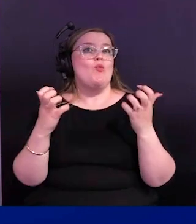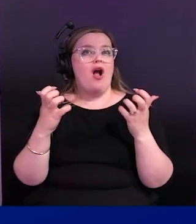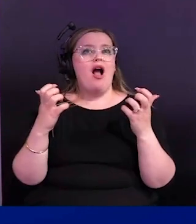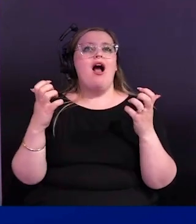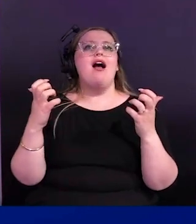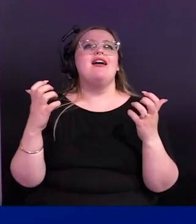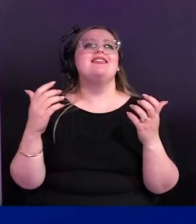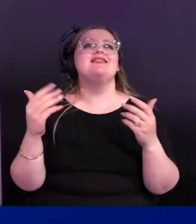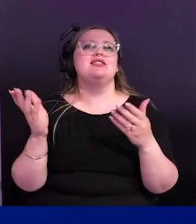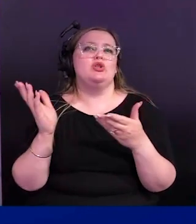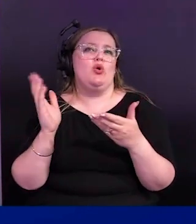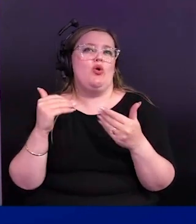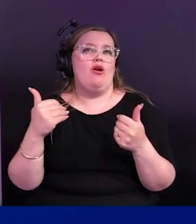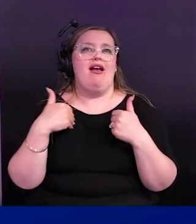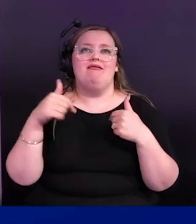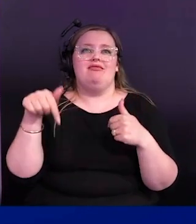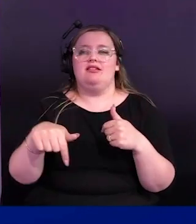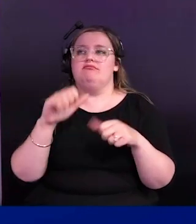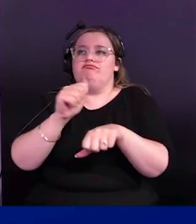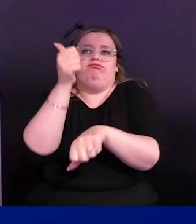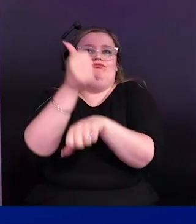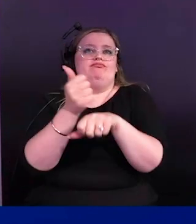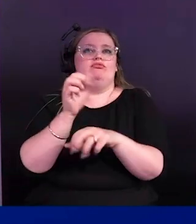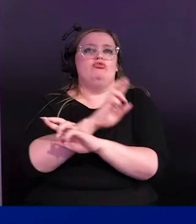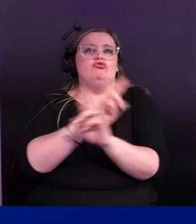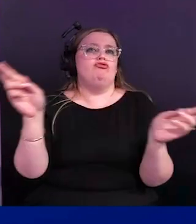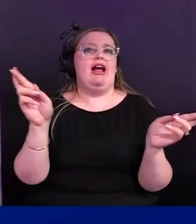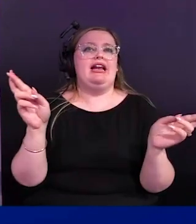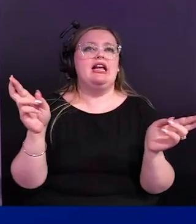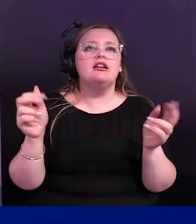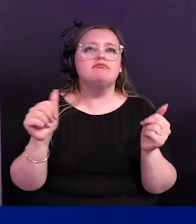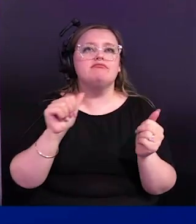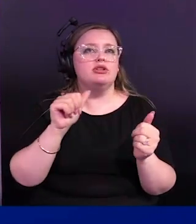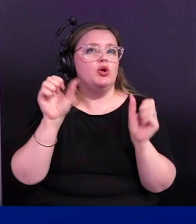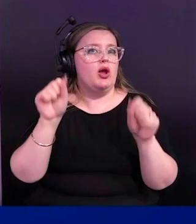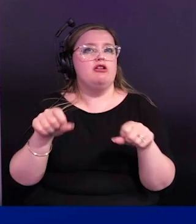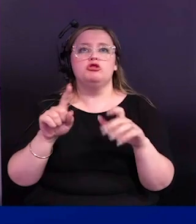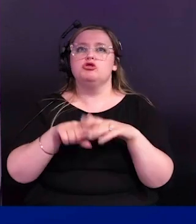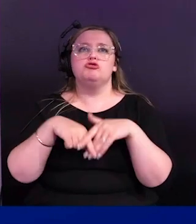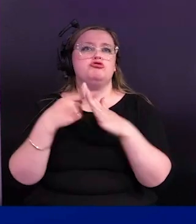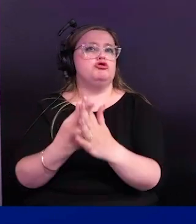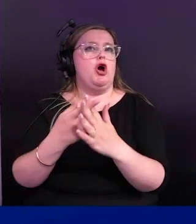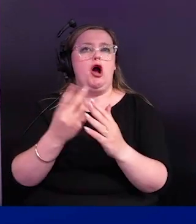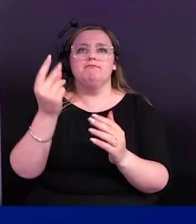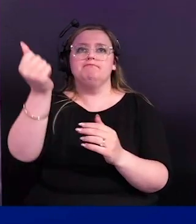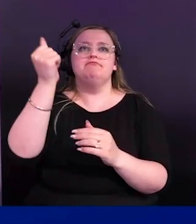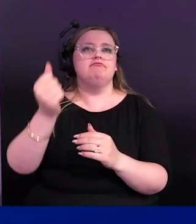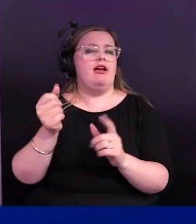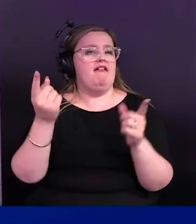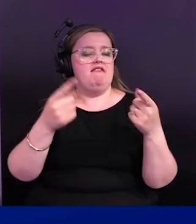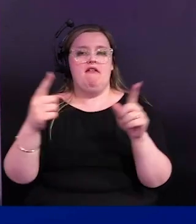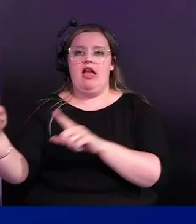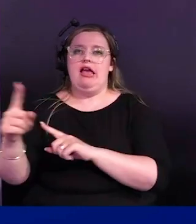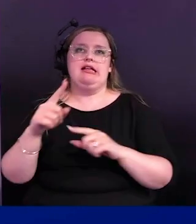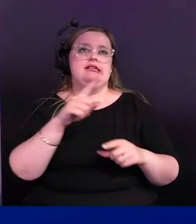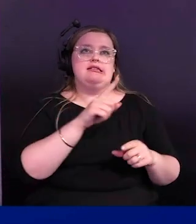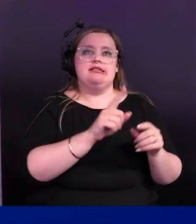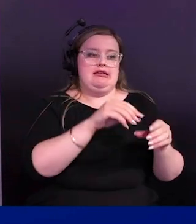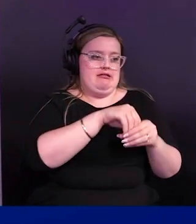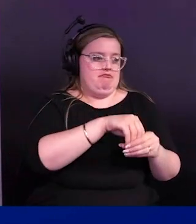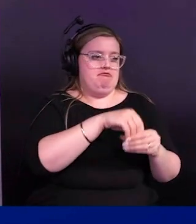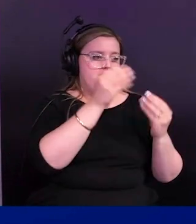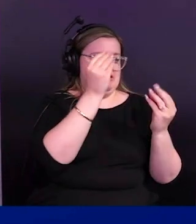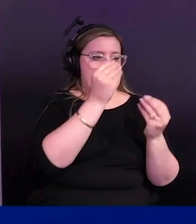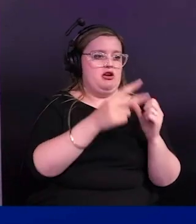of the box. So there's no setup. You can just get started as soon as you have events in your event data store. And so for overview, what we